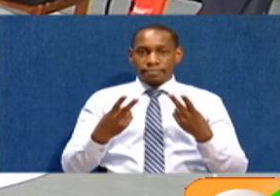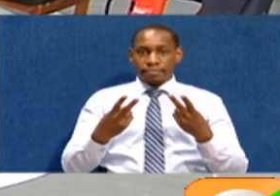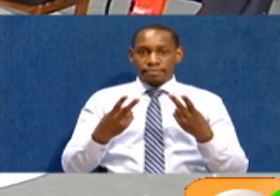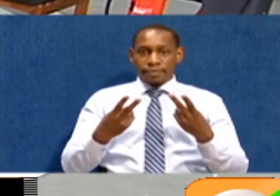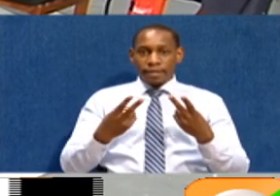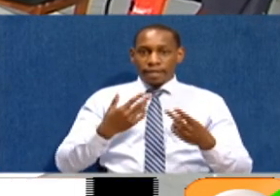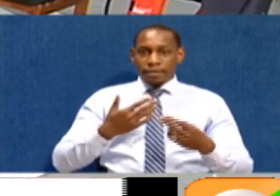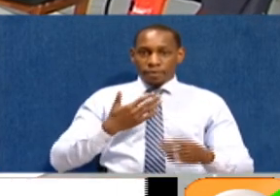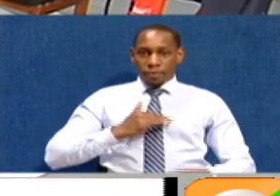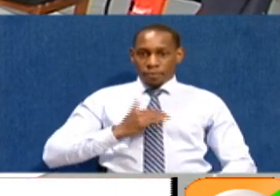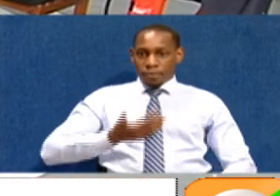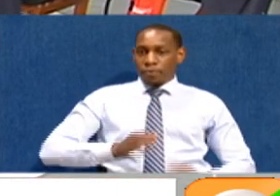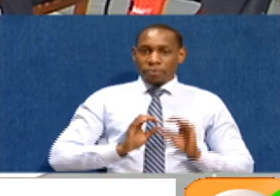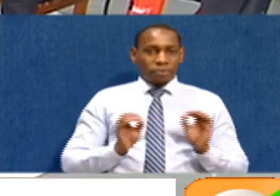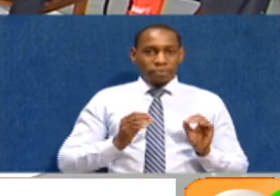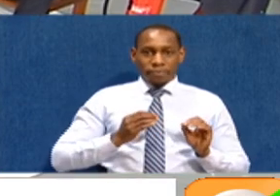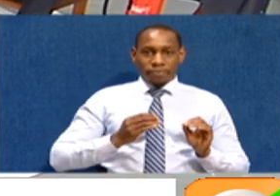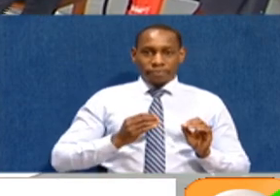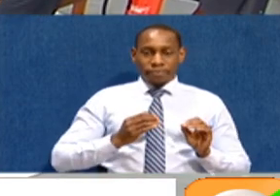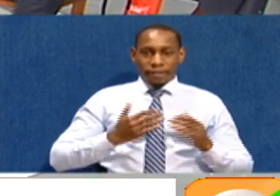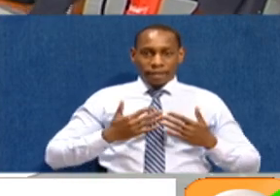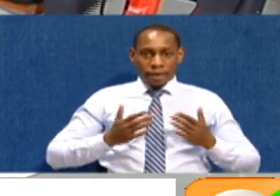flattened.